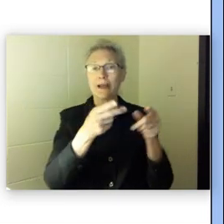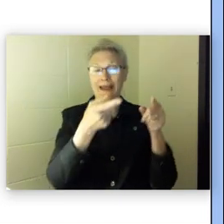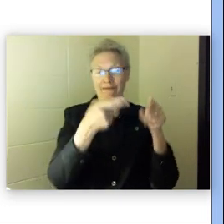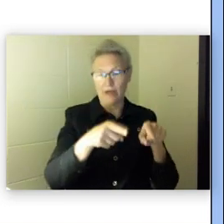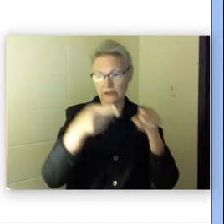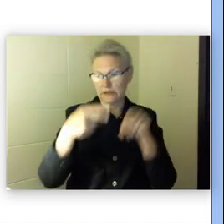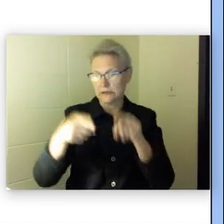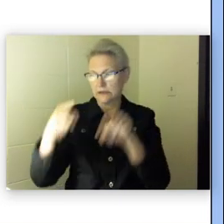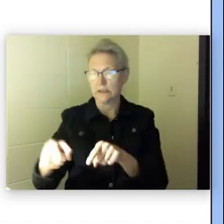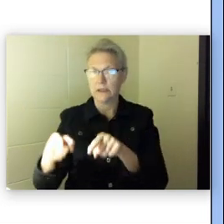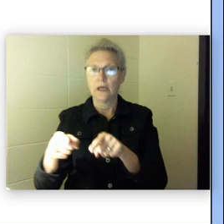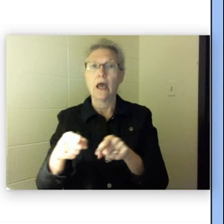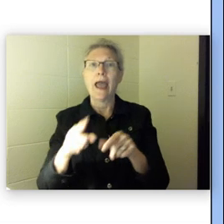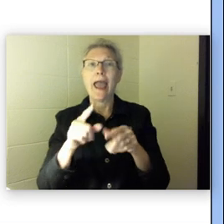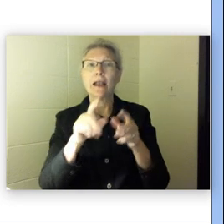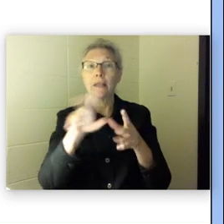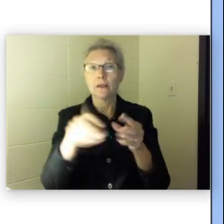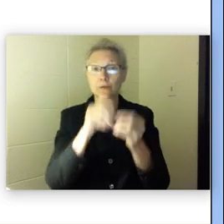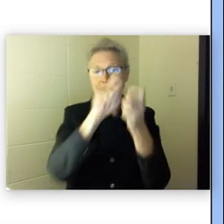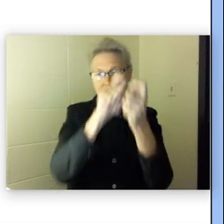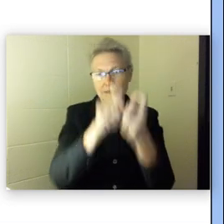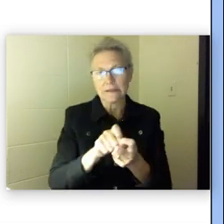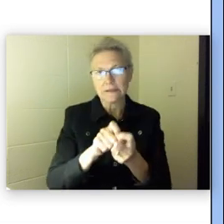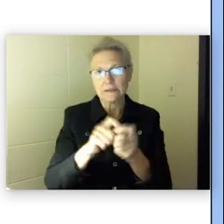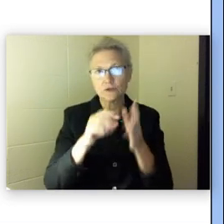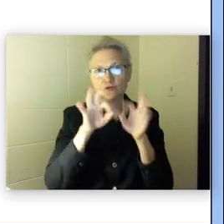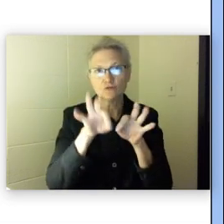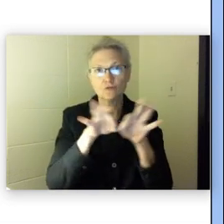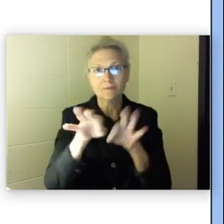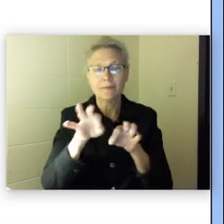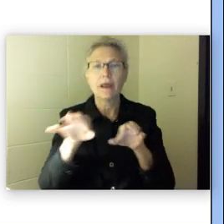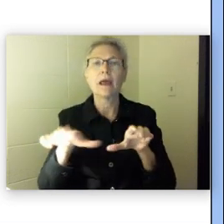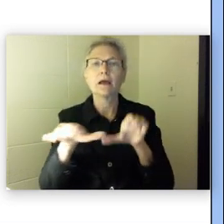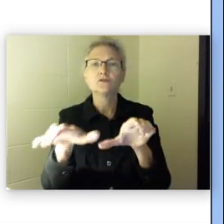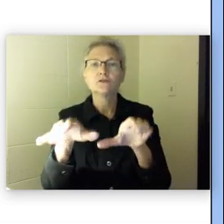include details to describe actions, thoughts, and feelings.